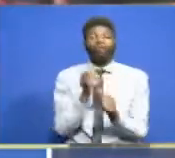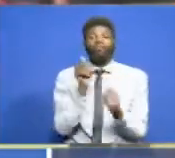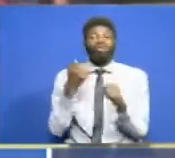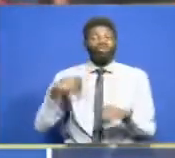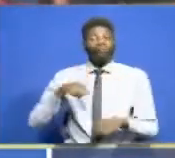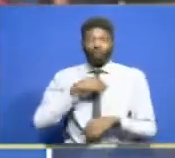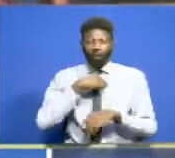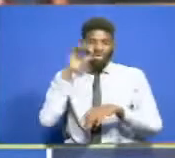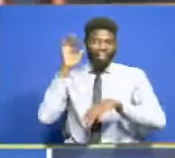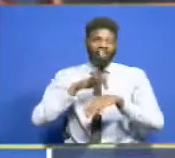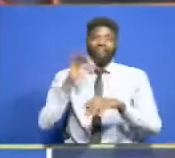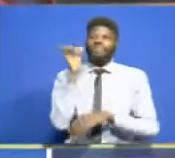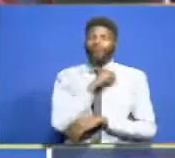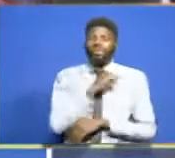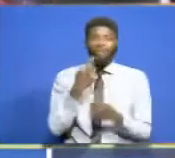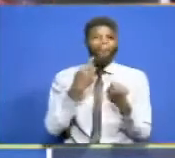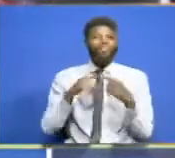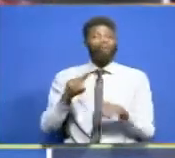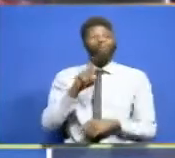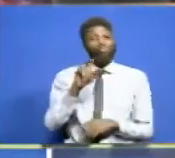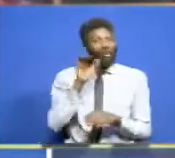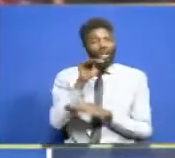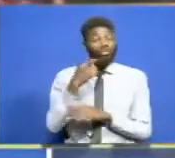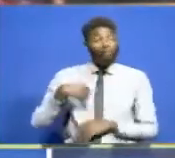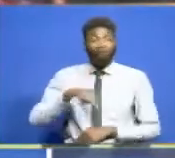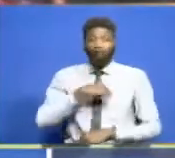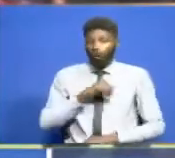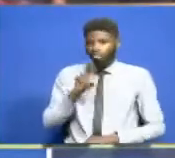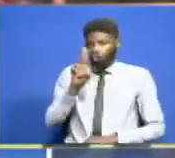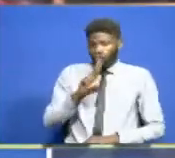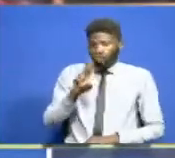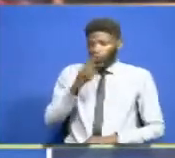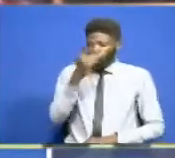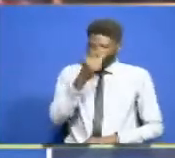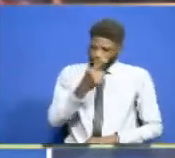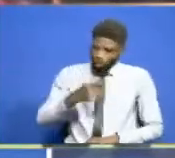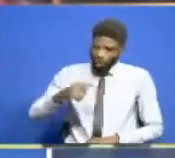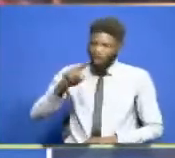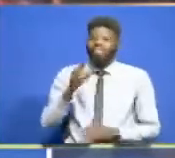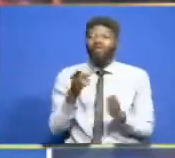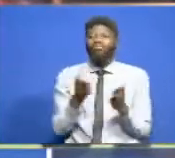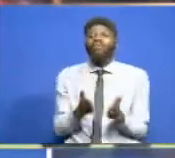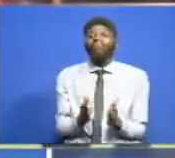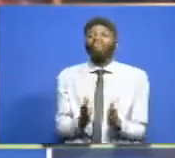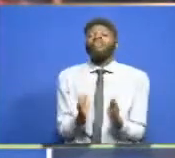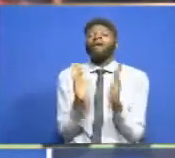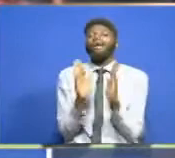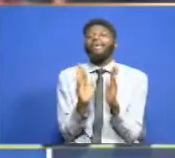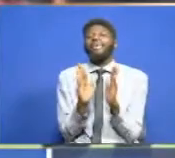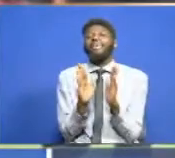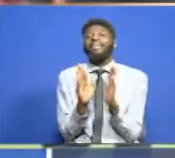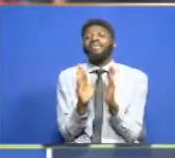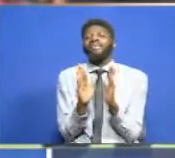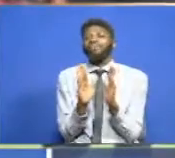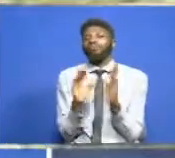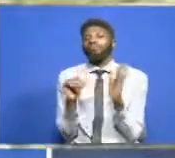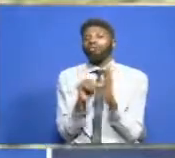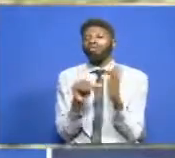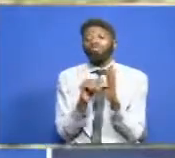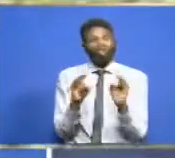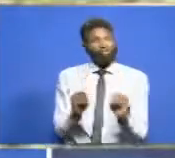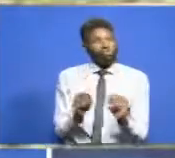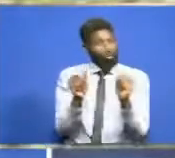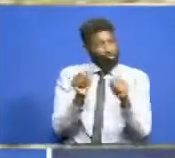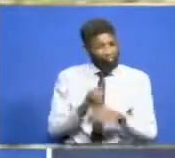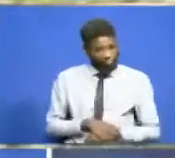The question is, are we applying the right sebum, the right medicine, the right panacea for these maladies?